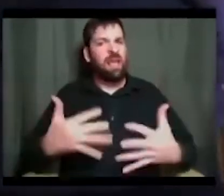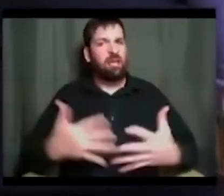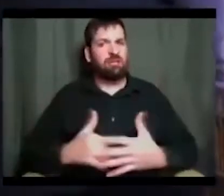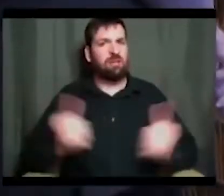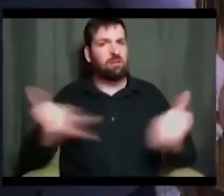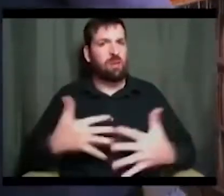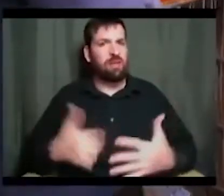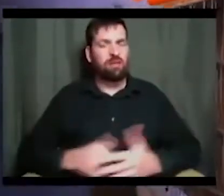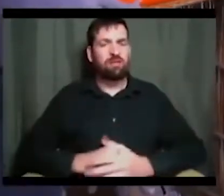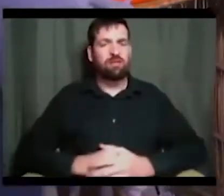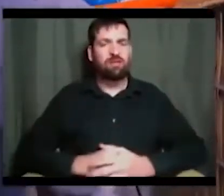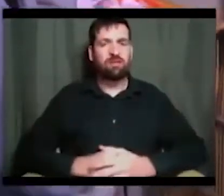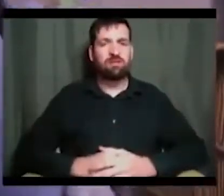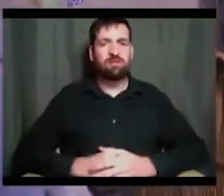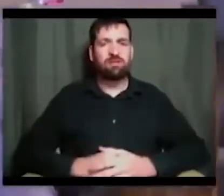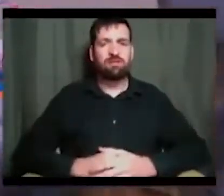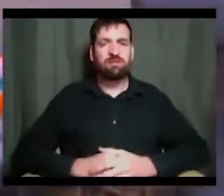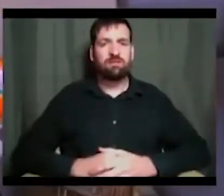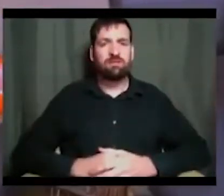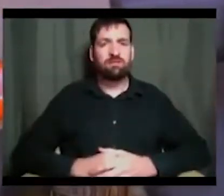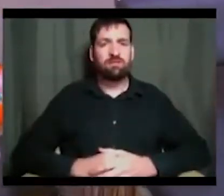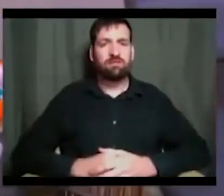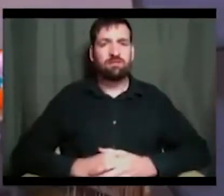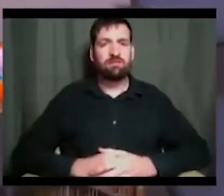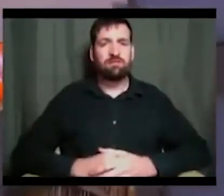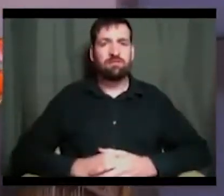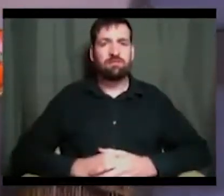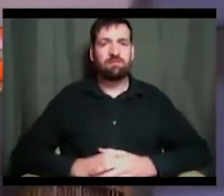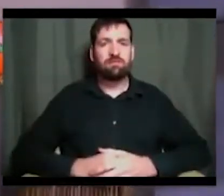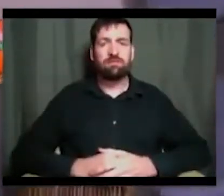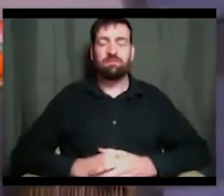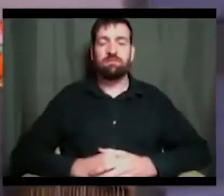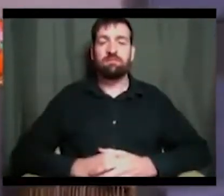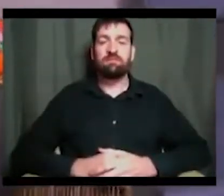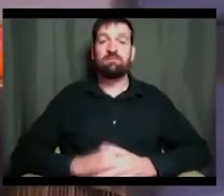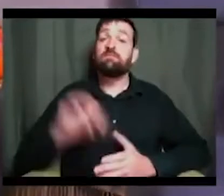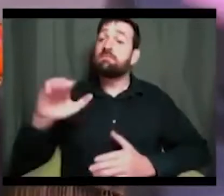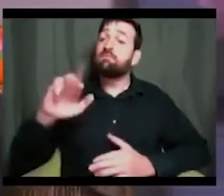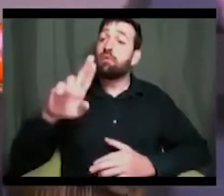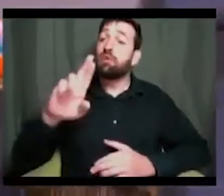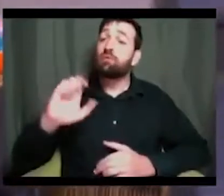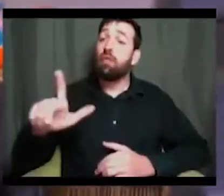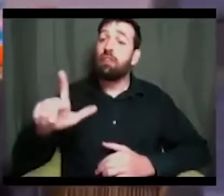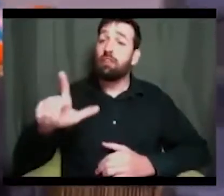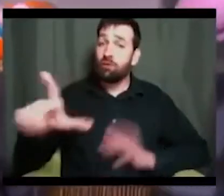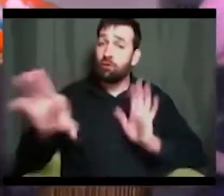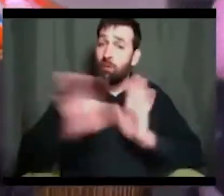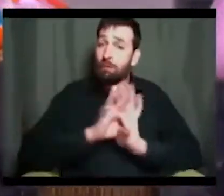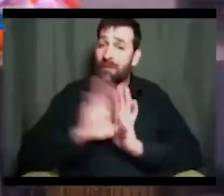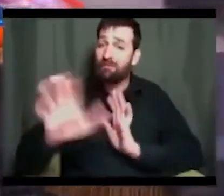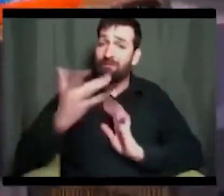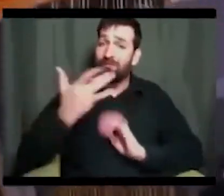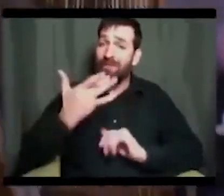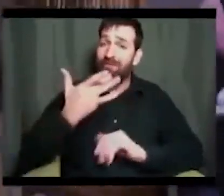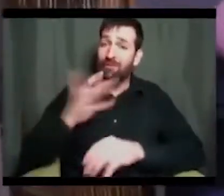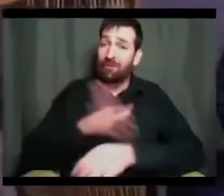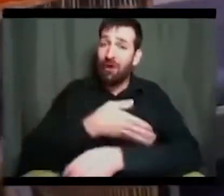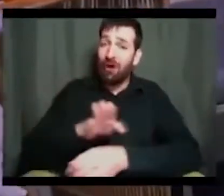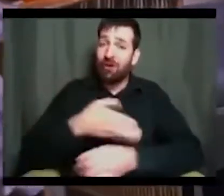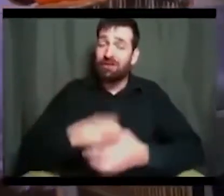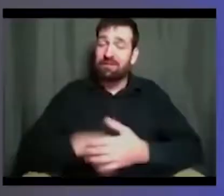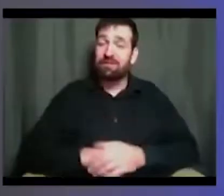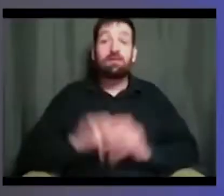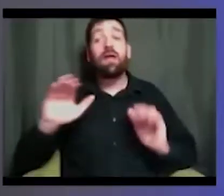literally. Let's worry about this. Let's think about this. Russell, you picked it. You picked your favorite song. Hey,